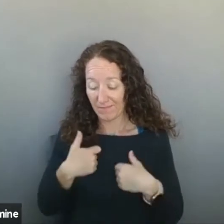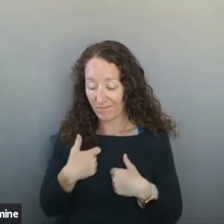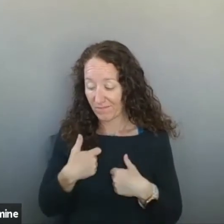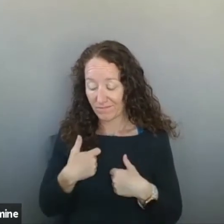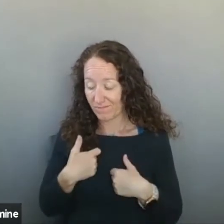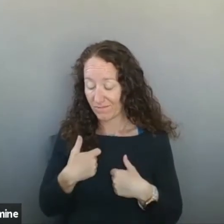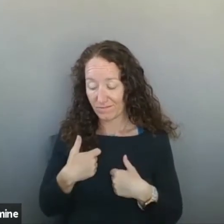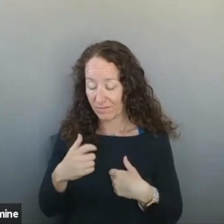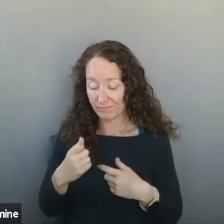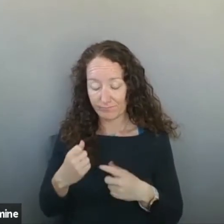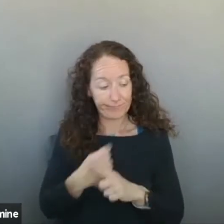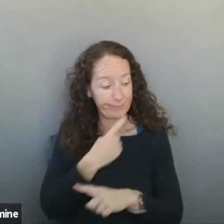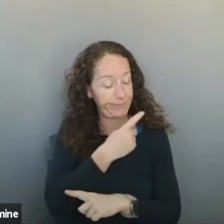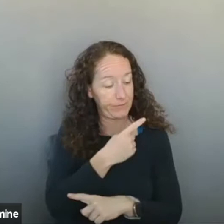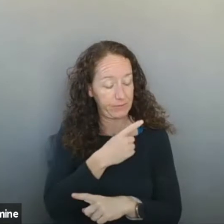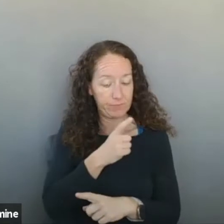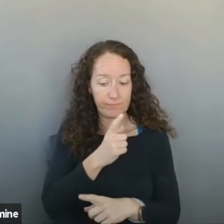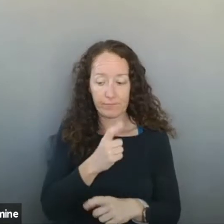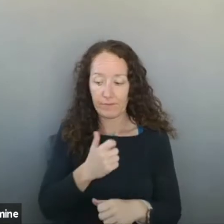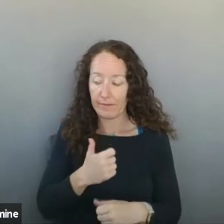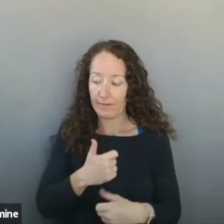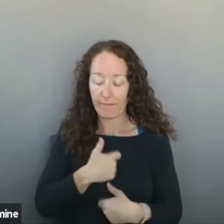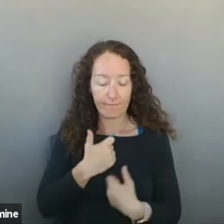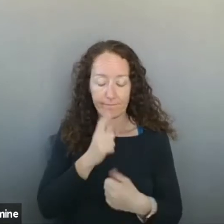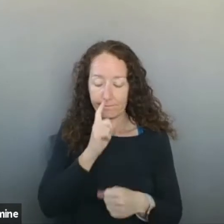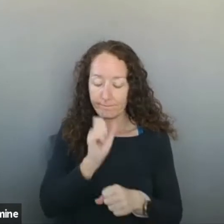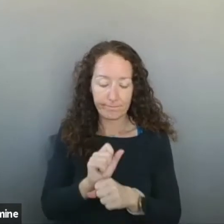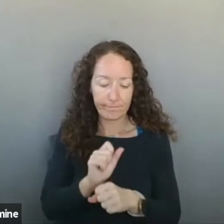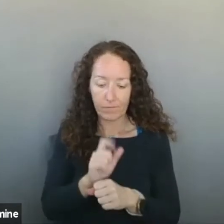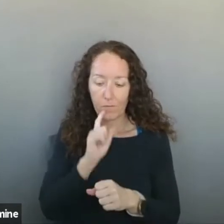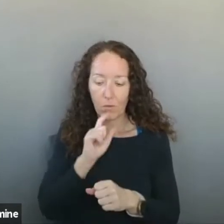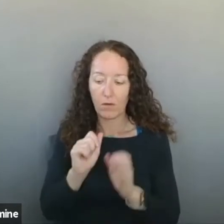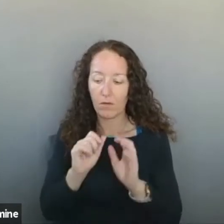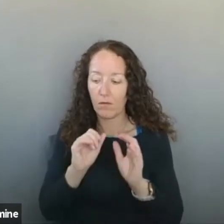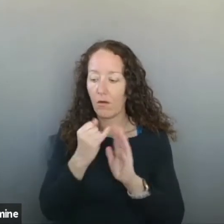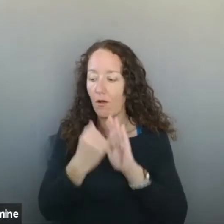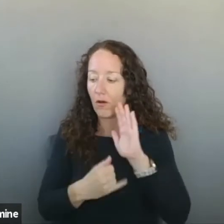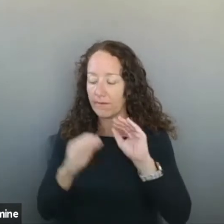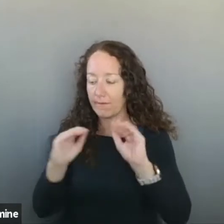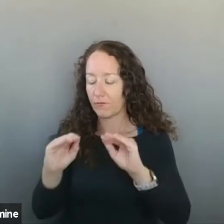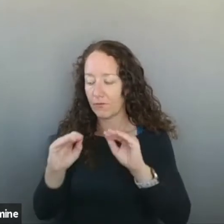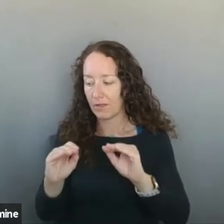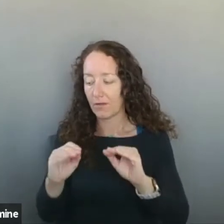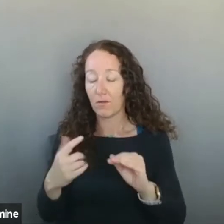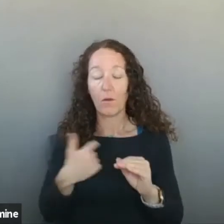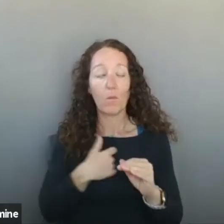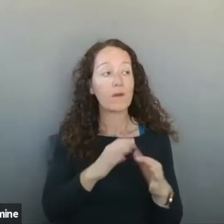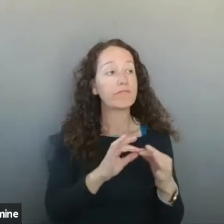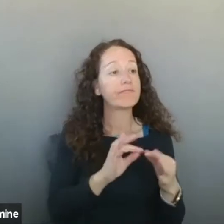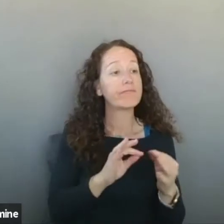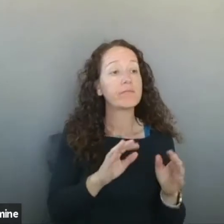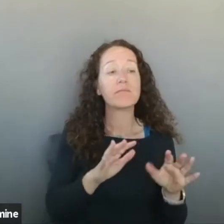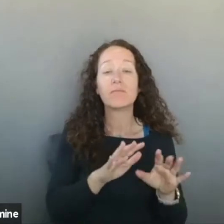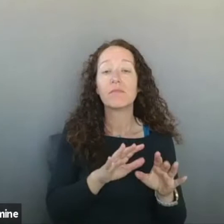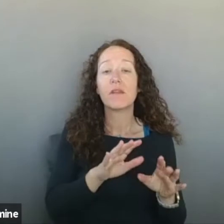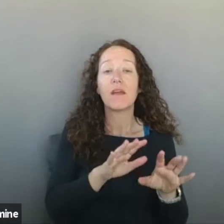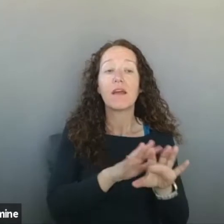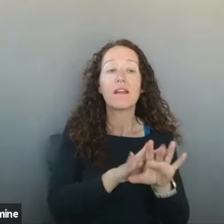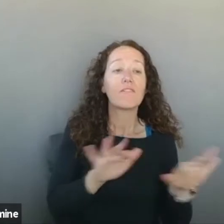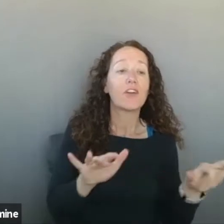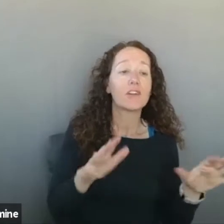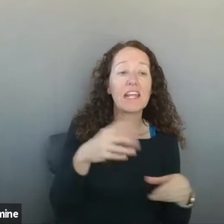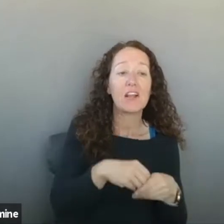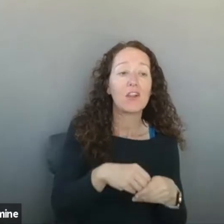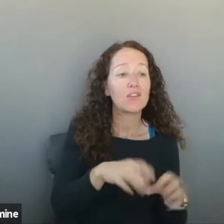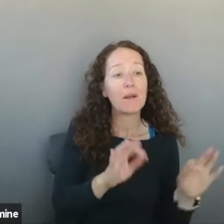alternate reality in arts education, whereby we say things like diversity and inclusion matter, and that is the